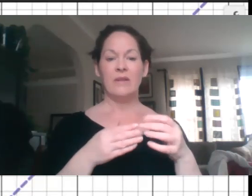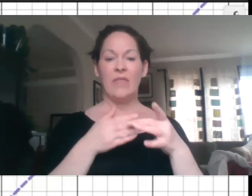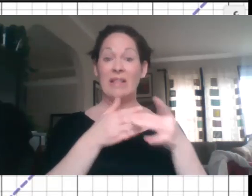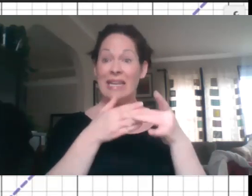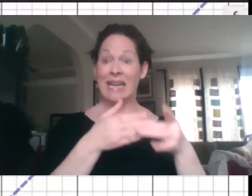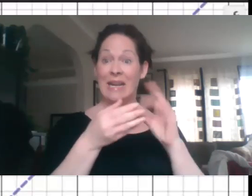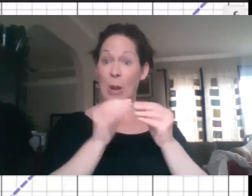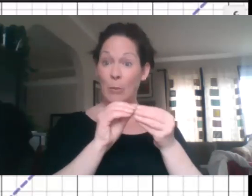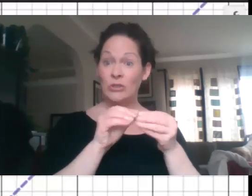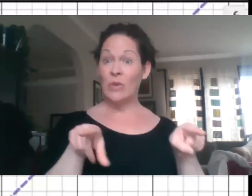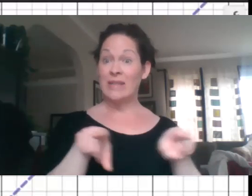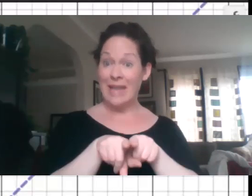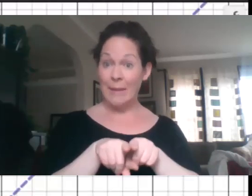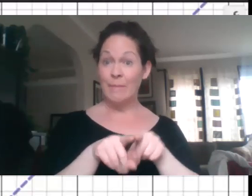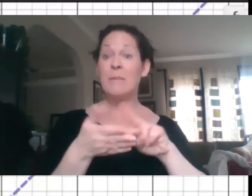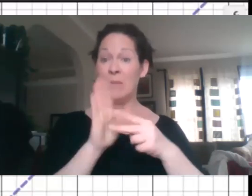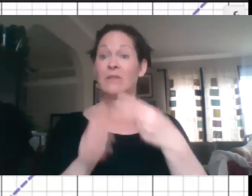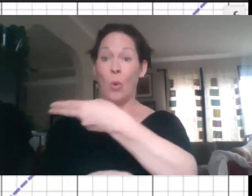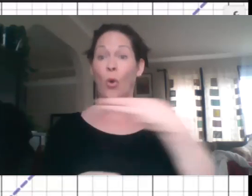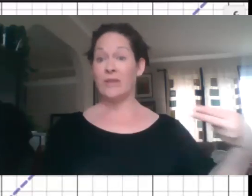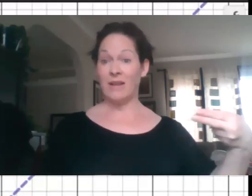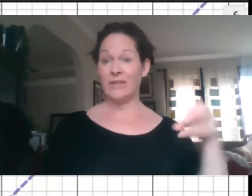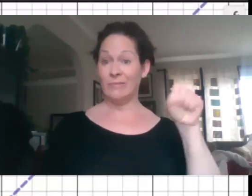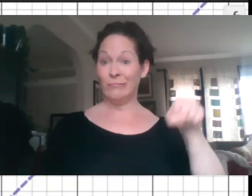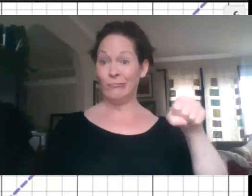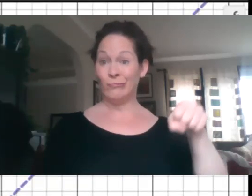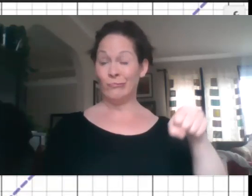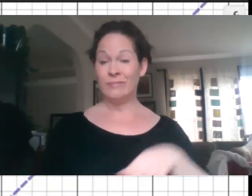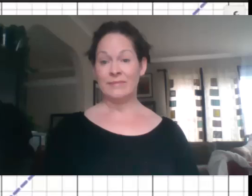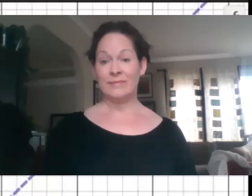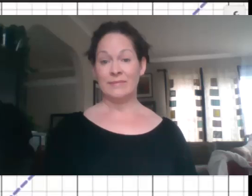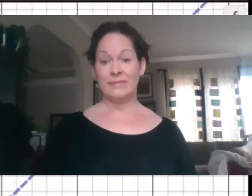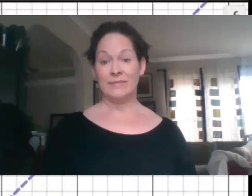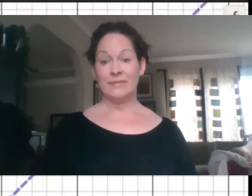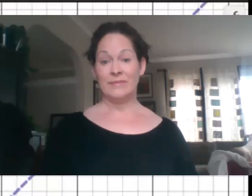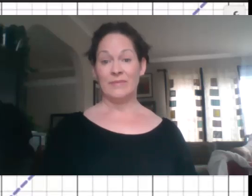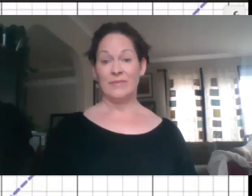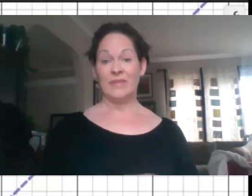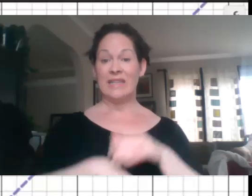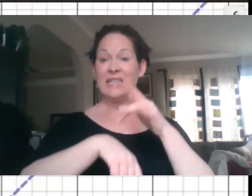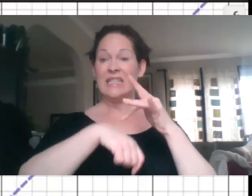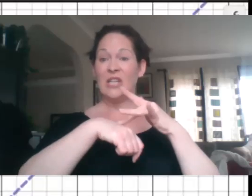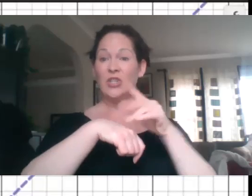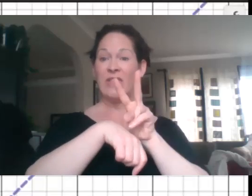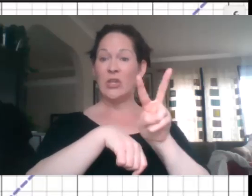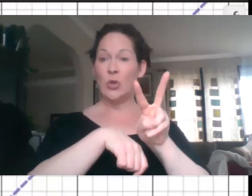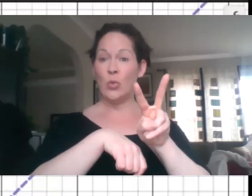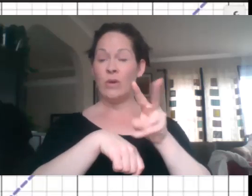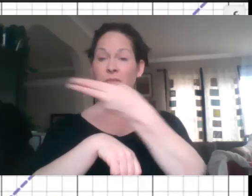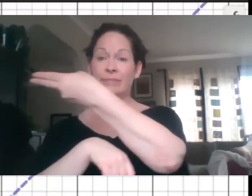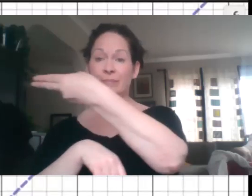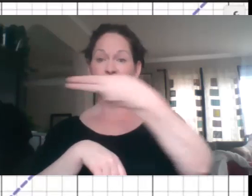over 1, creates a horizontal asymptote. And there is a horizontal asymptote at 2. That